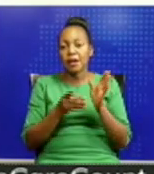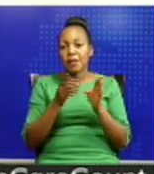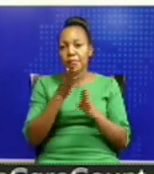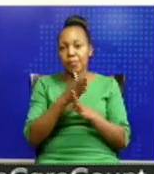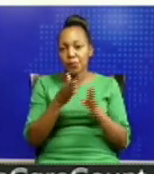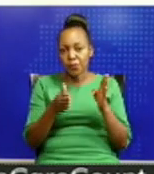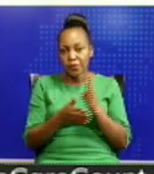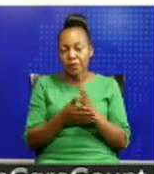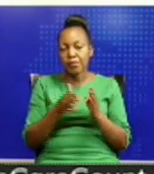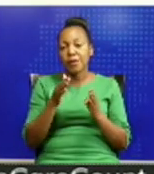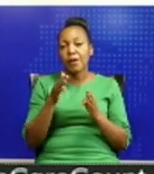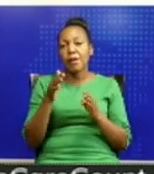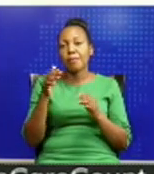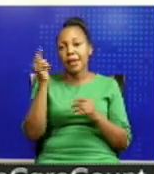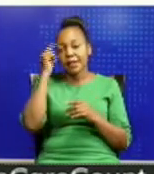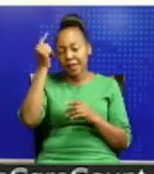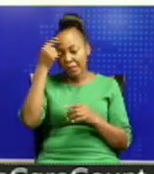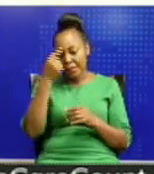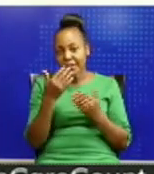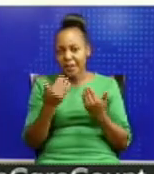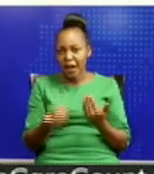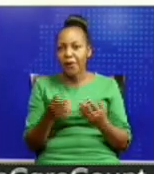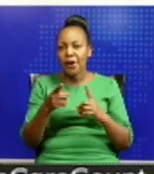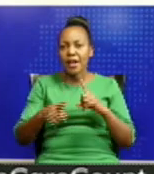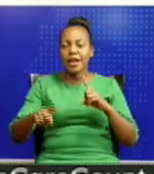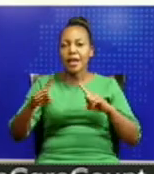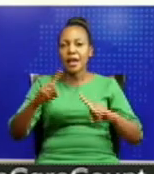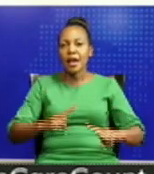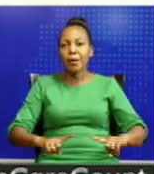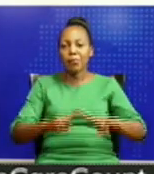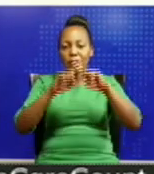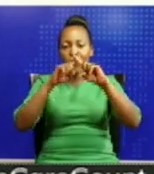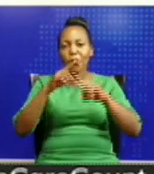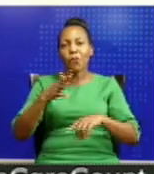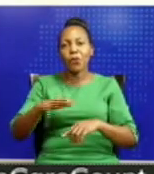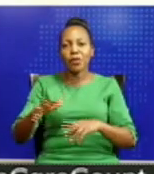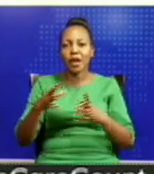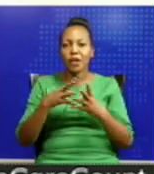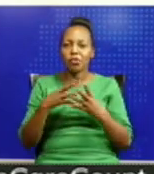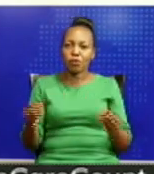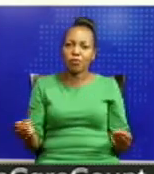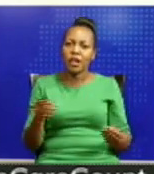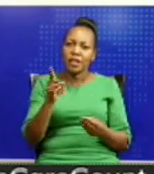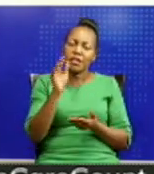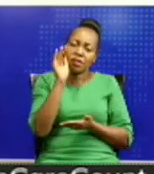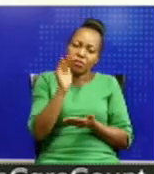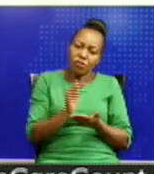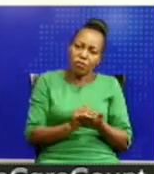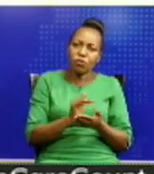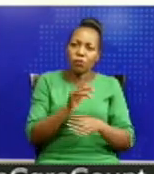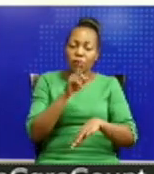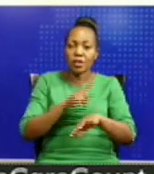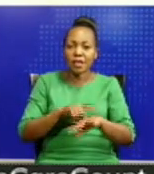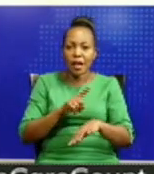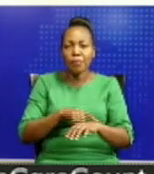Namgongo water is not a big problem. So that is good that it has reduced the amount of time